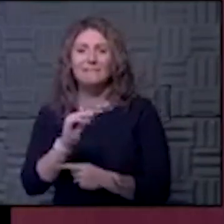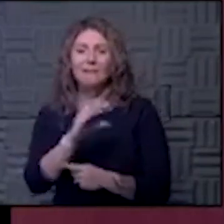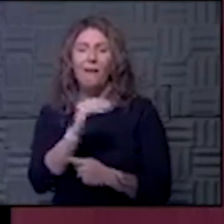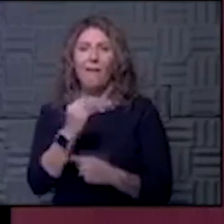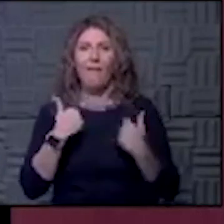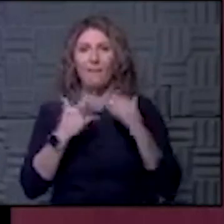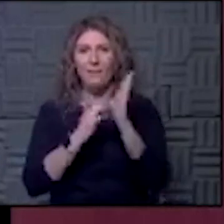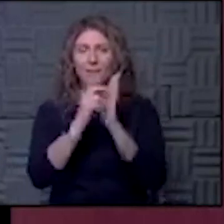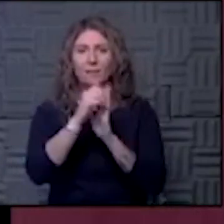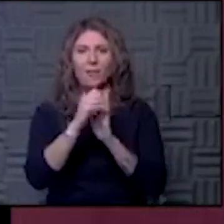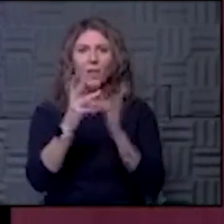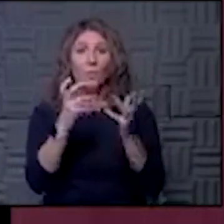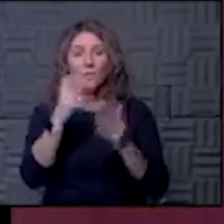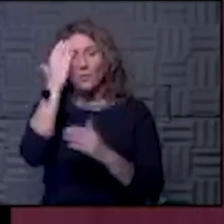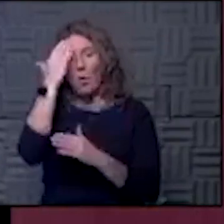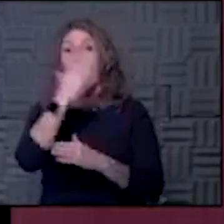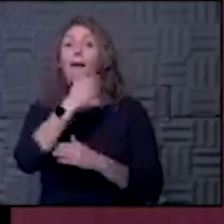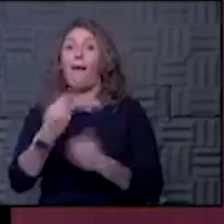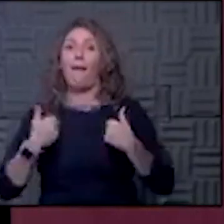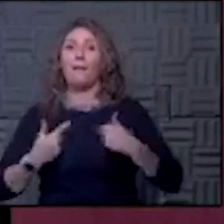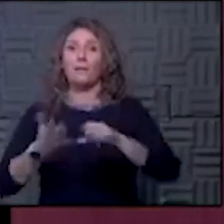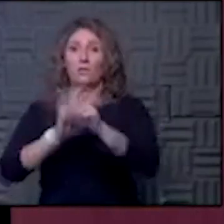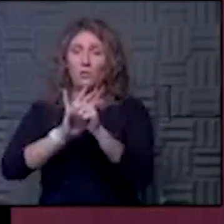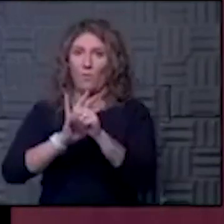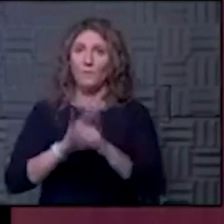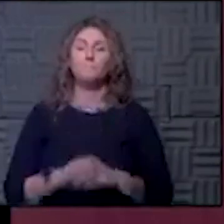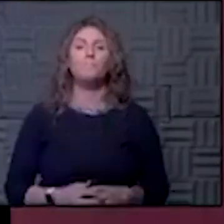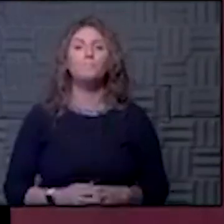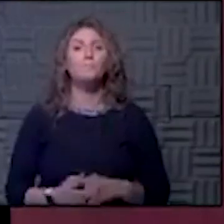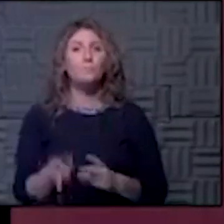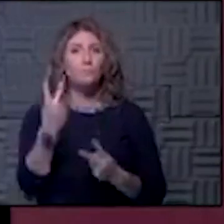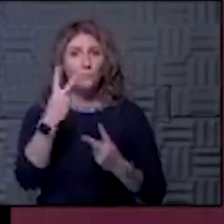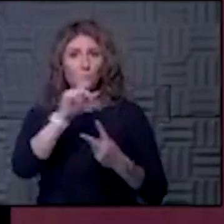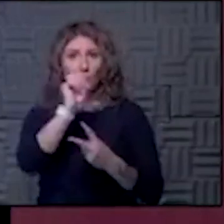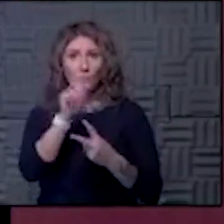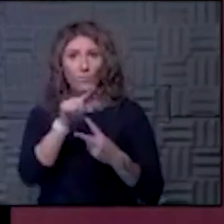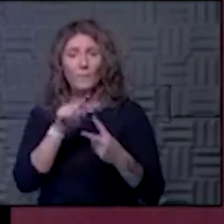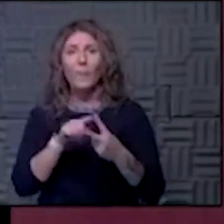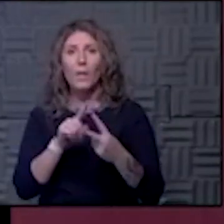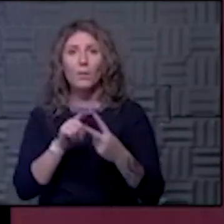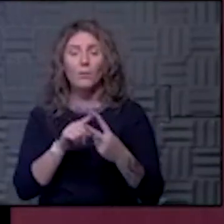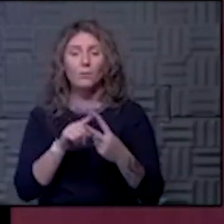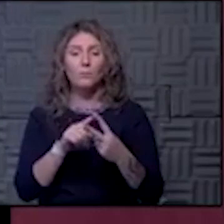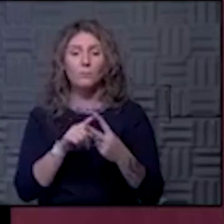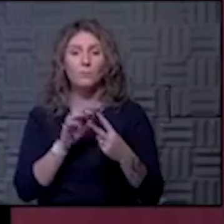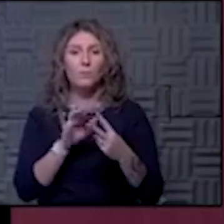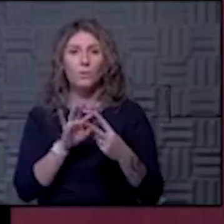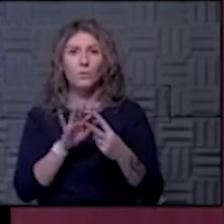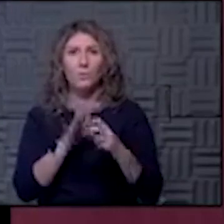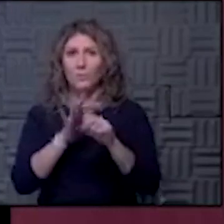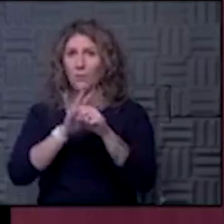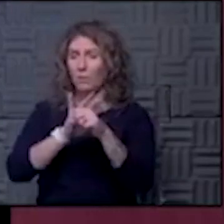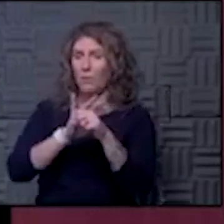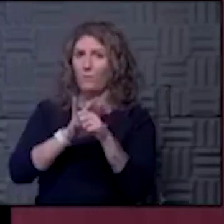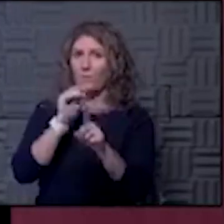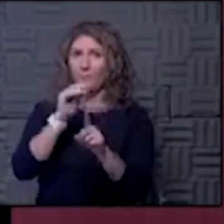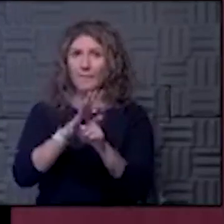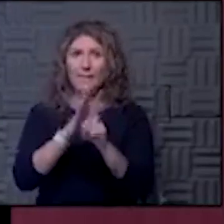to know and he's got COVID. He has two questions. One is, does COVID affect your